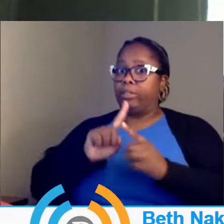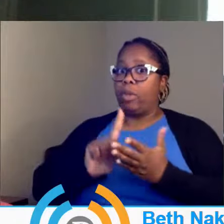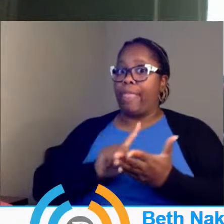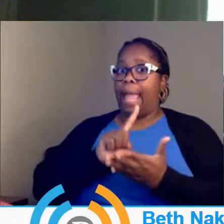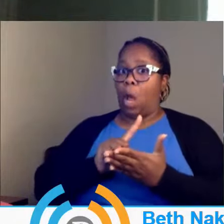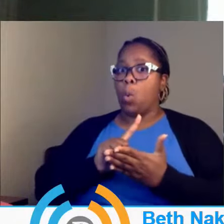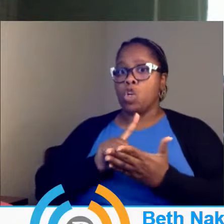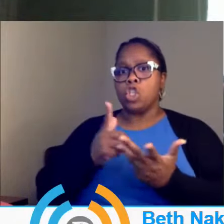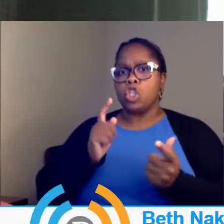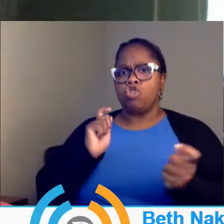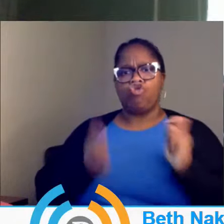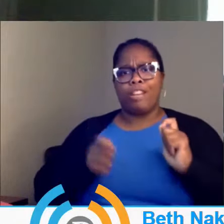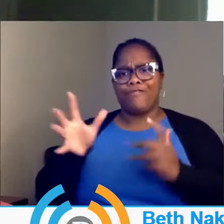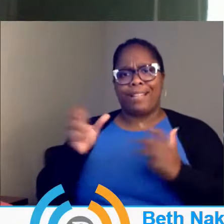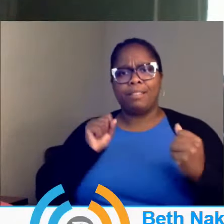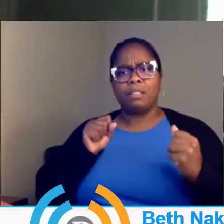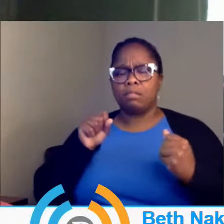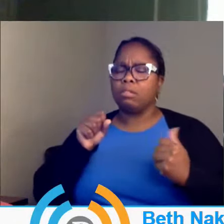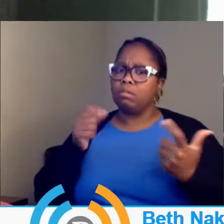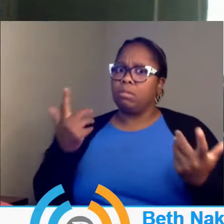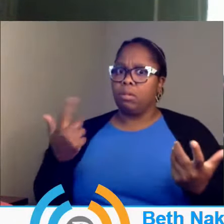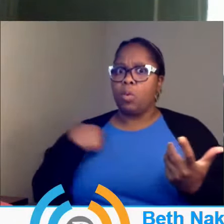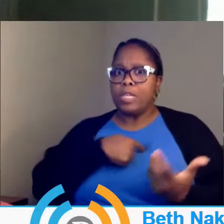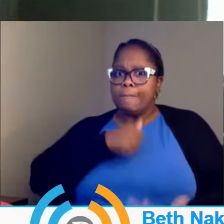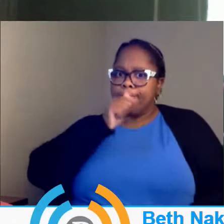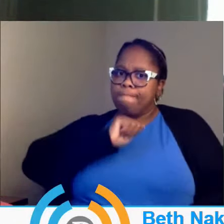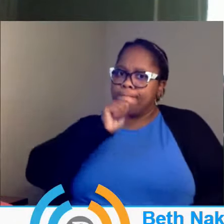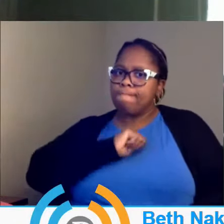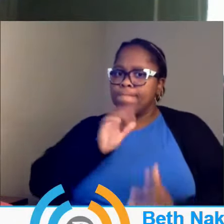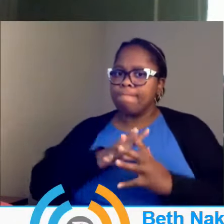lot that we're dealing with. But I think